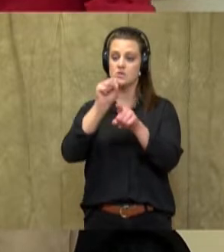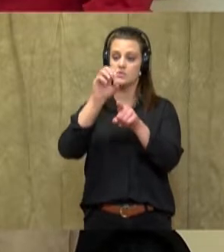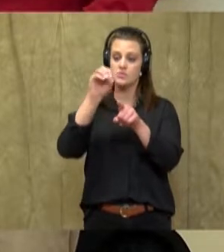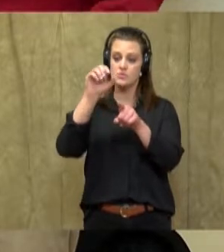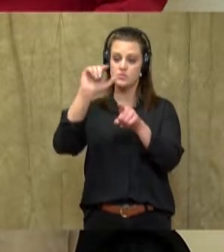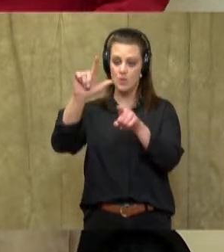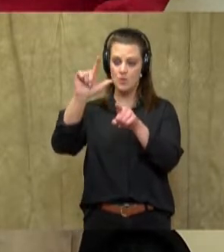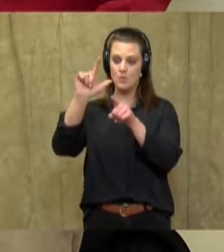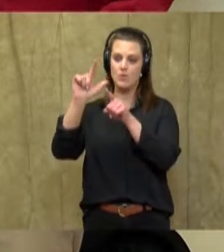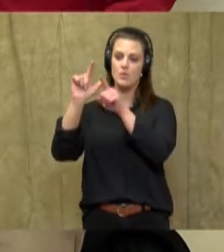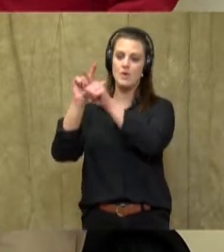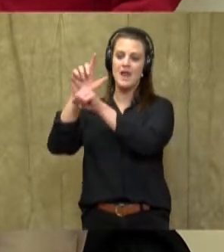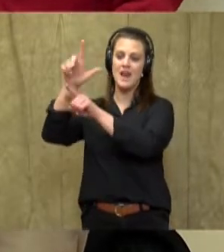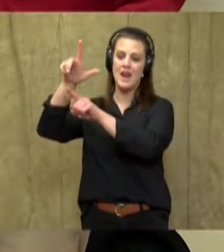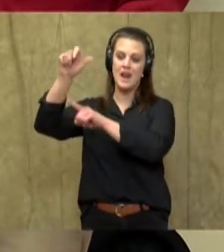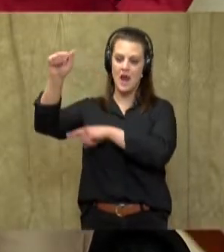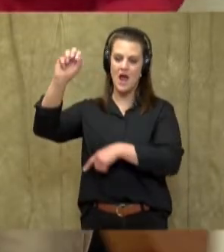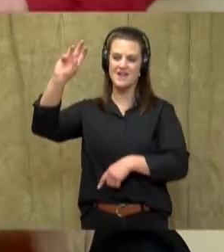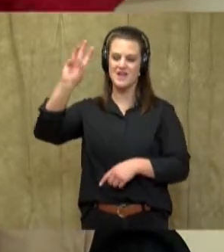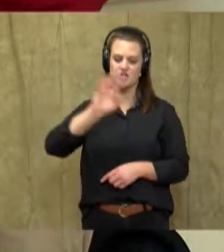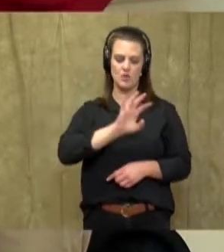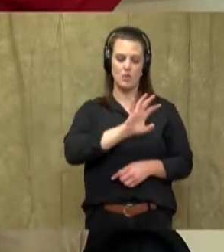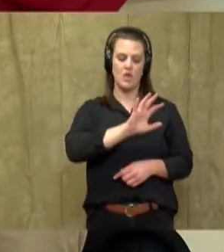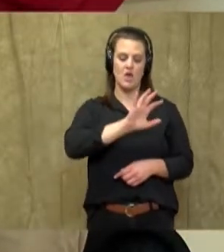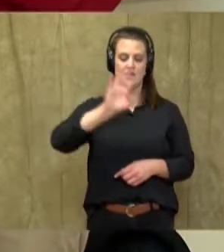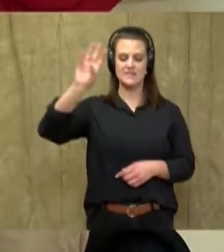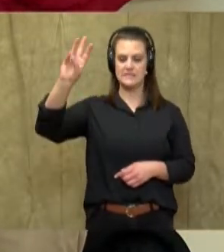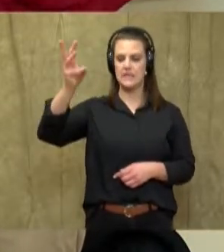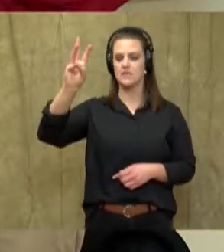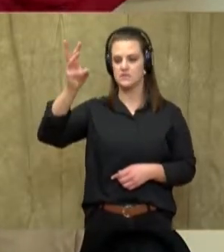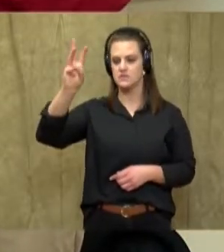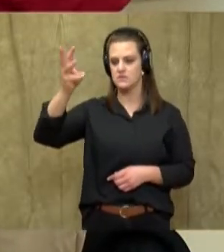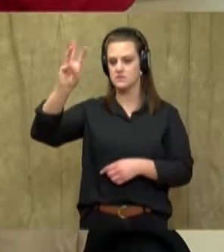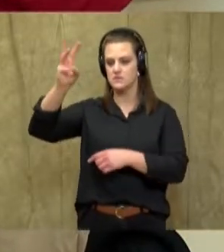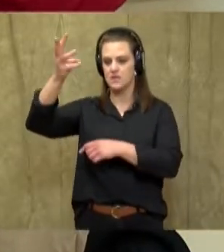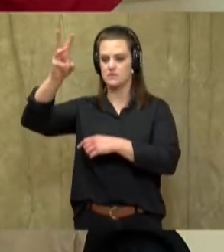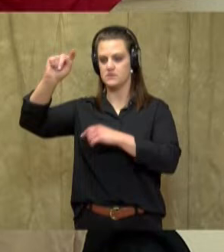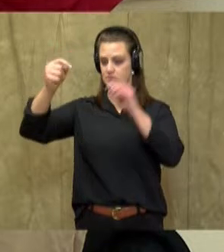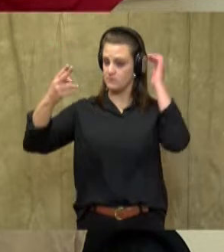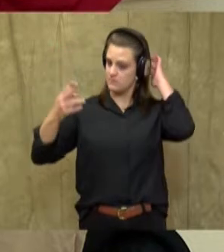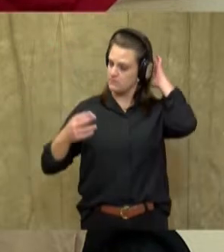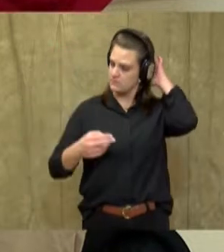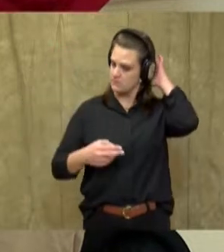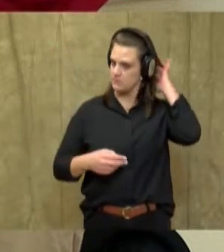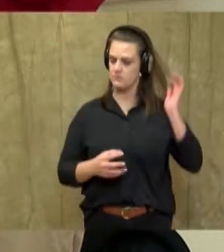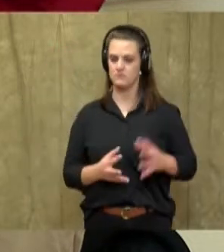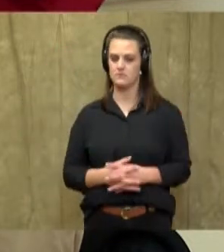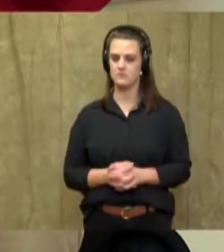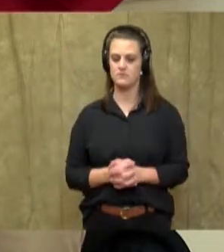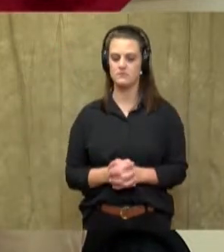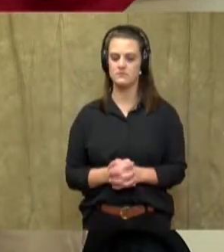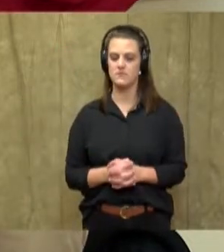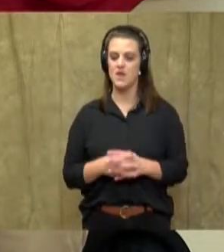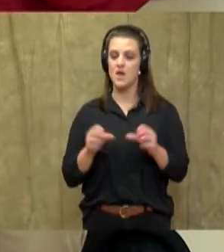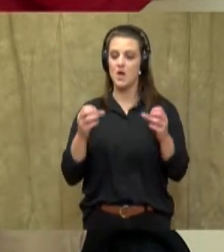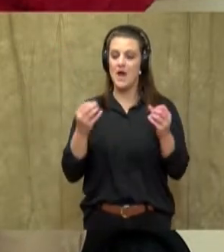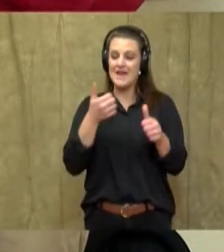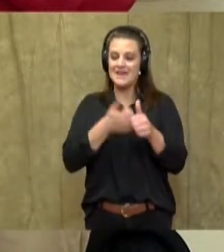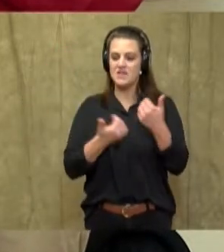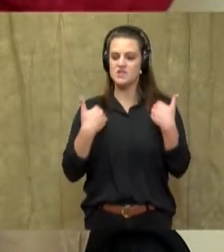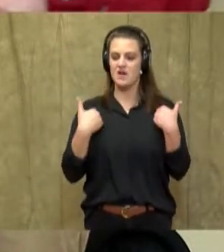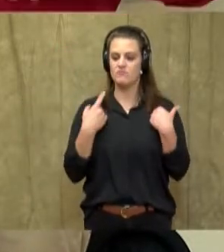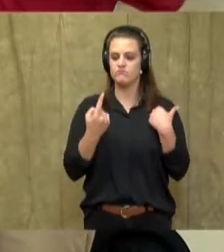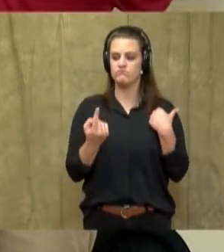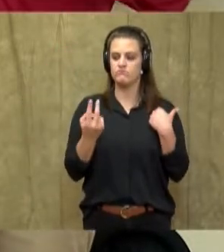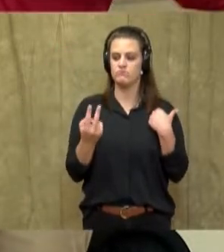pitch, la is the sixth pitch. Let's sing these examples. Now these each just have 3